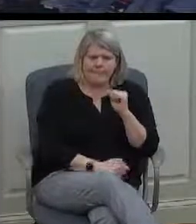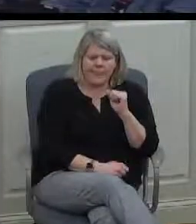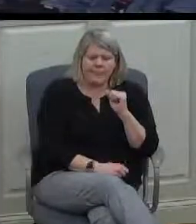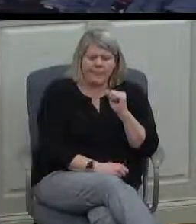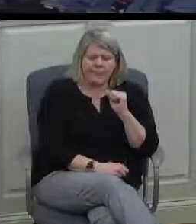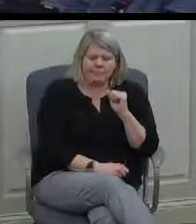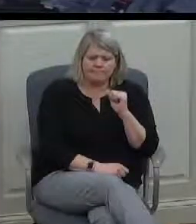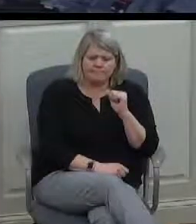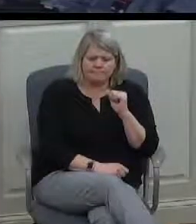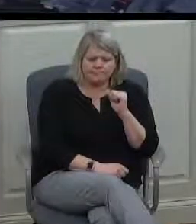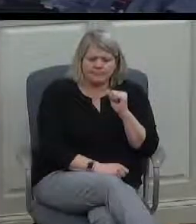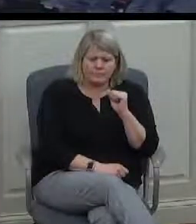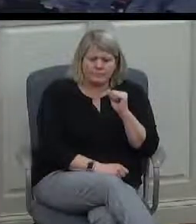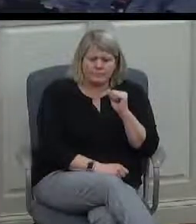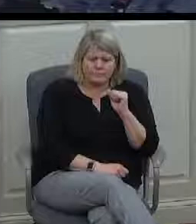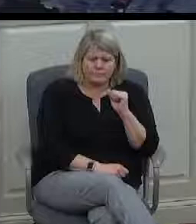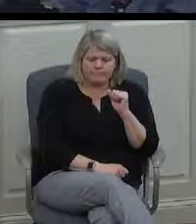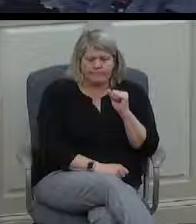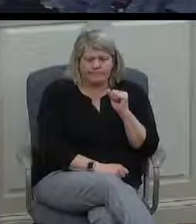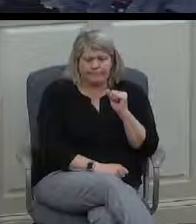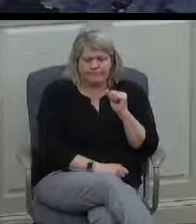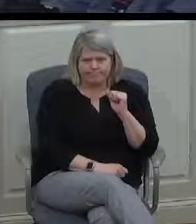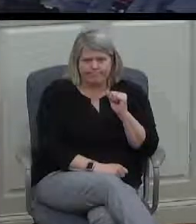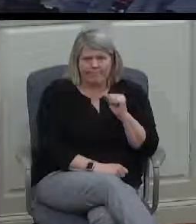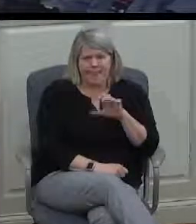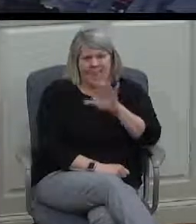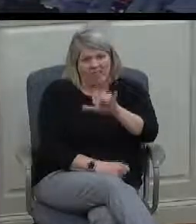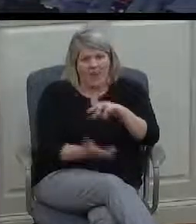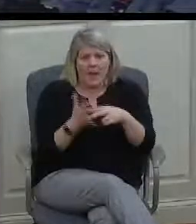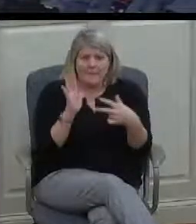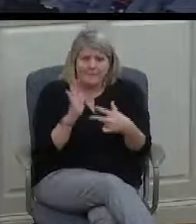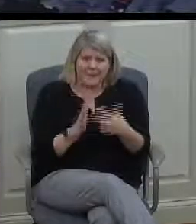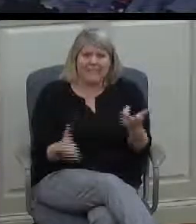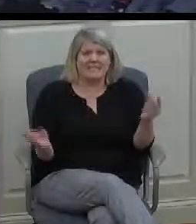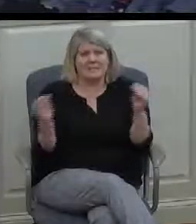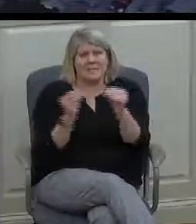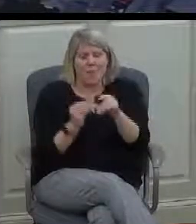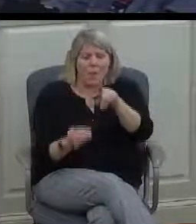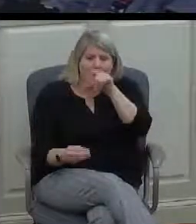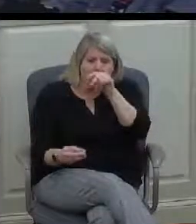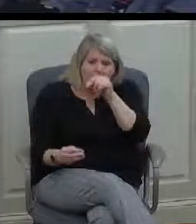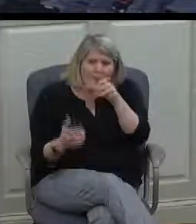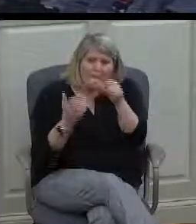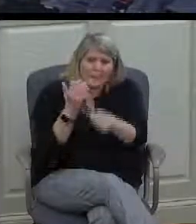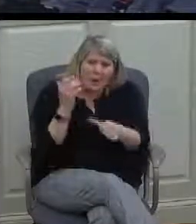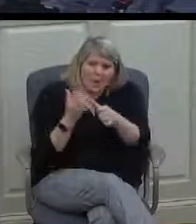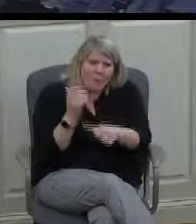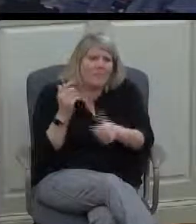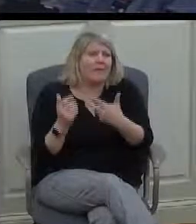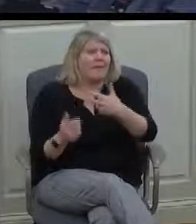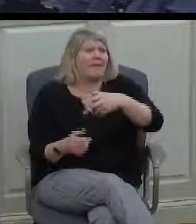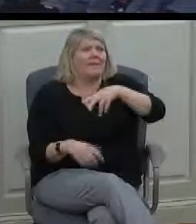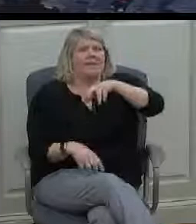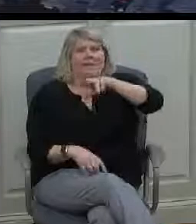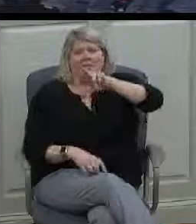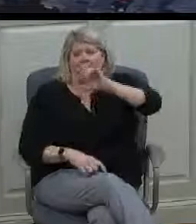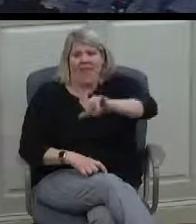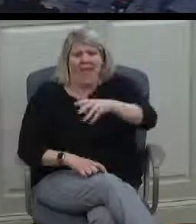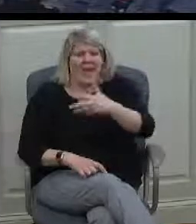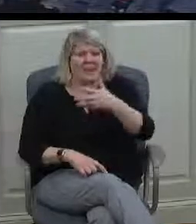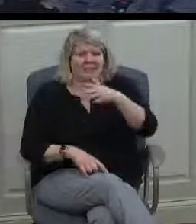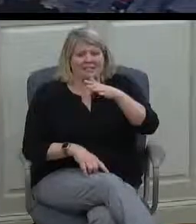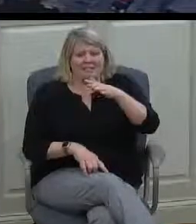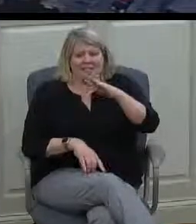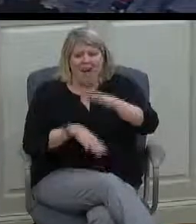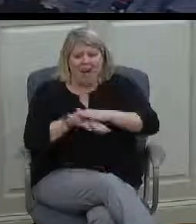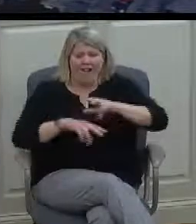don't know. Of course, there's more bird poop and that all on the seats. But a lot of businesses, I've had a